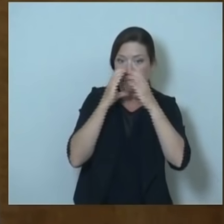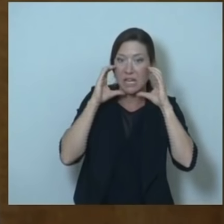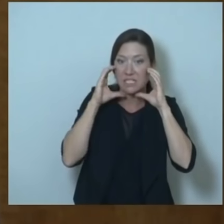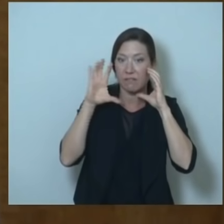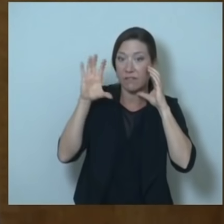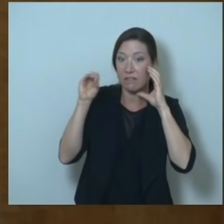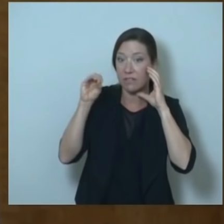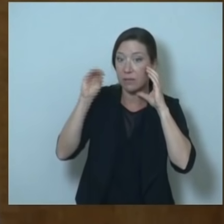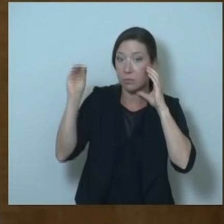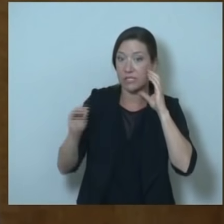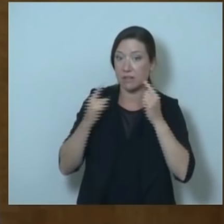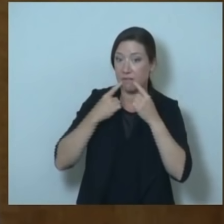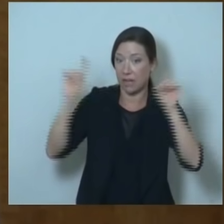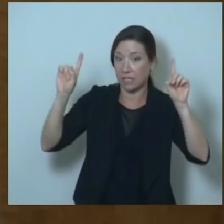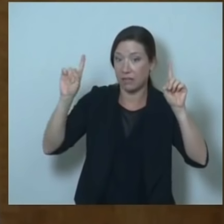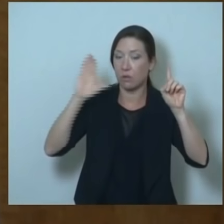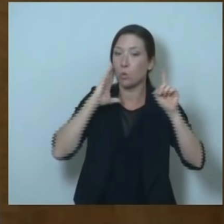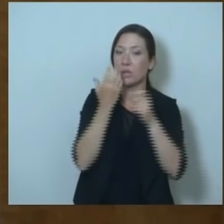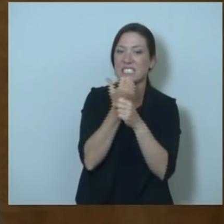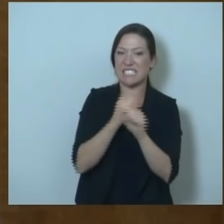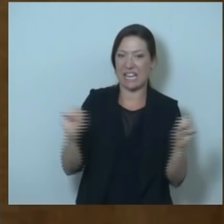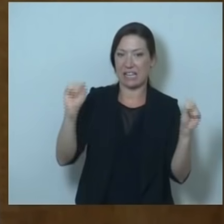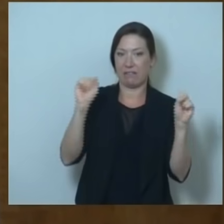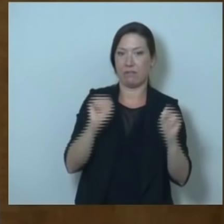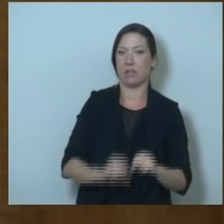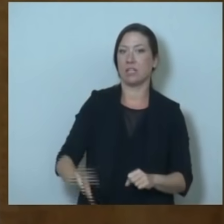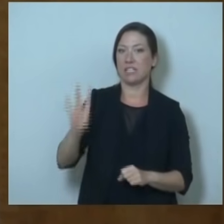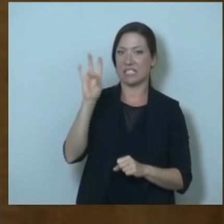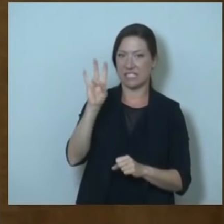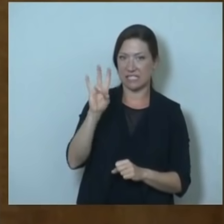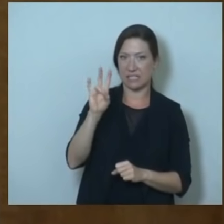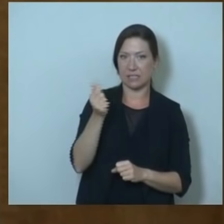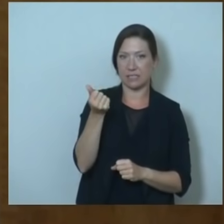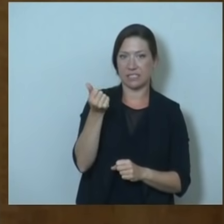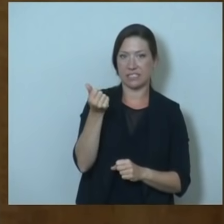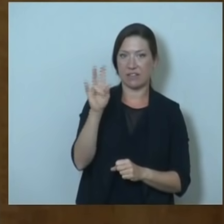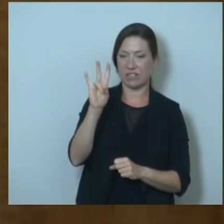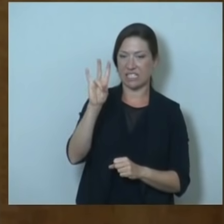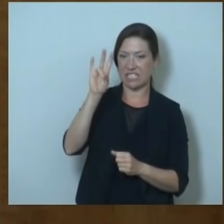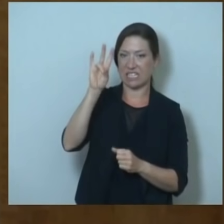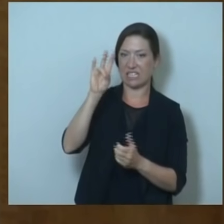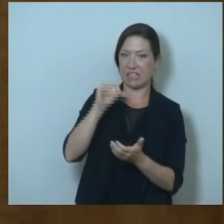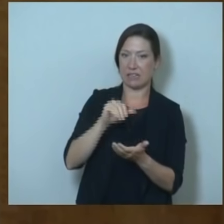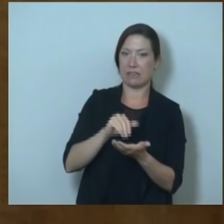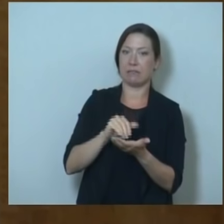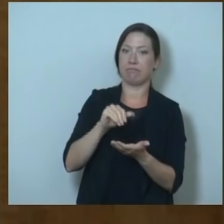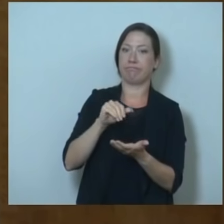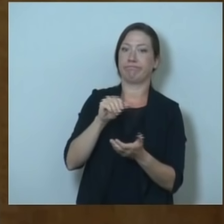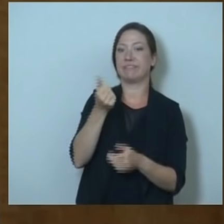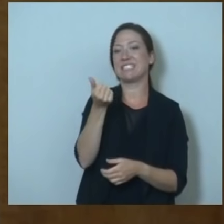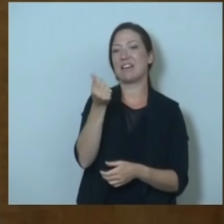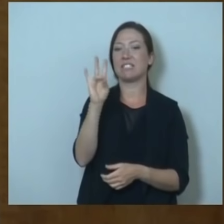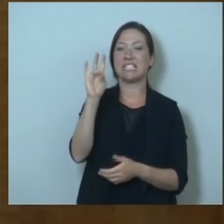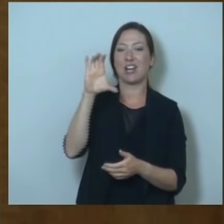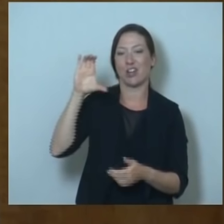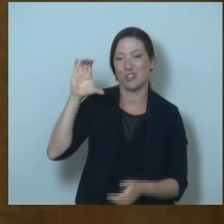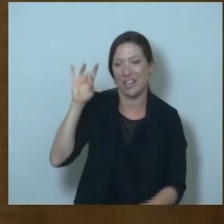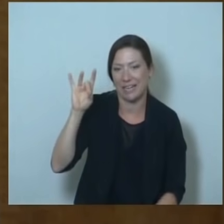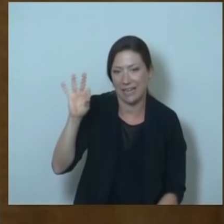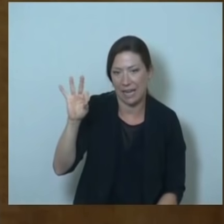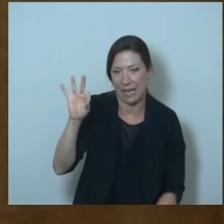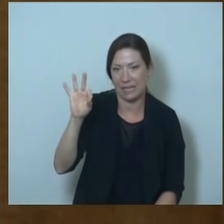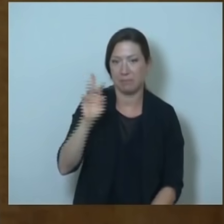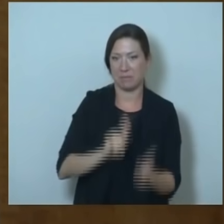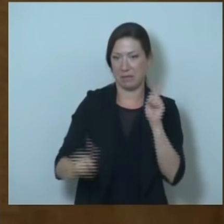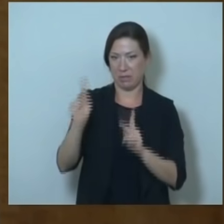1,789 lives in this state. And I know the key here is to think about one of those 1,789 lives